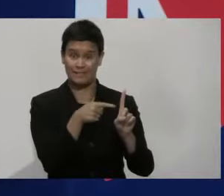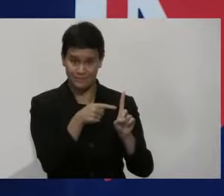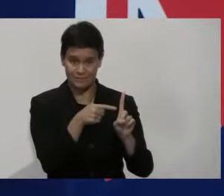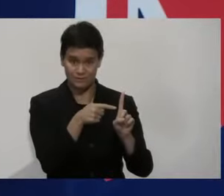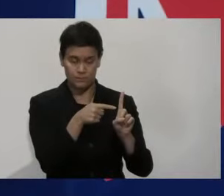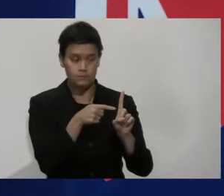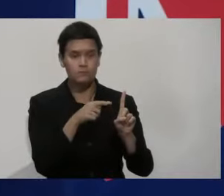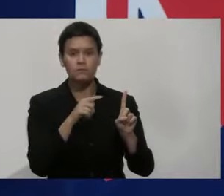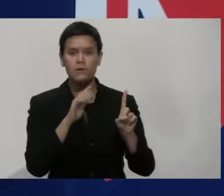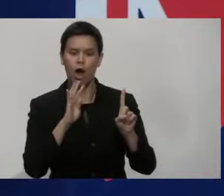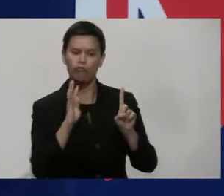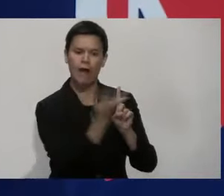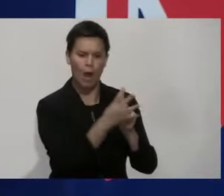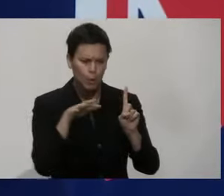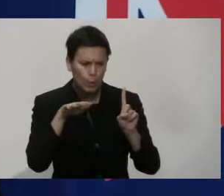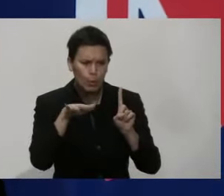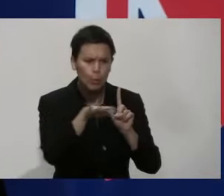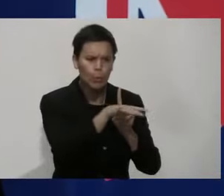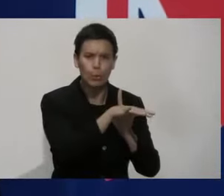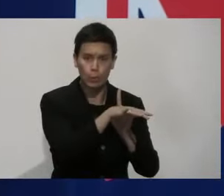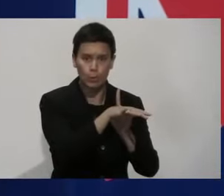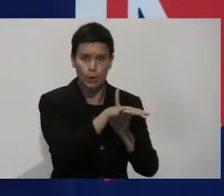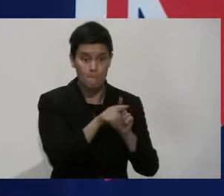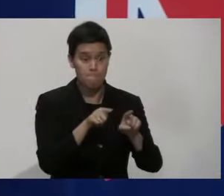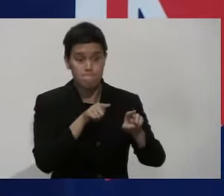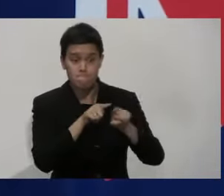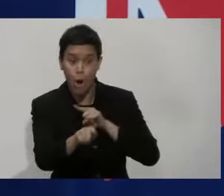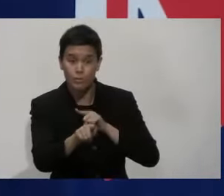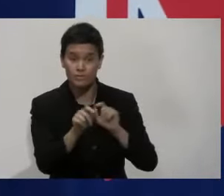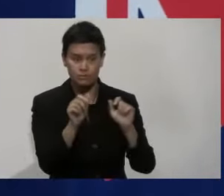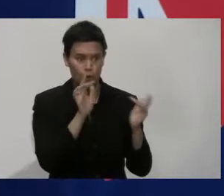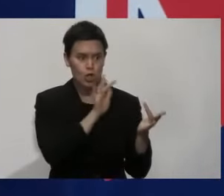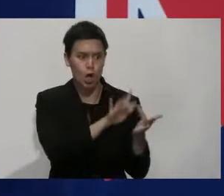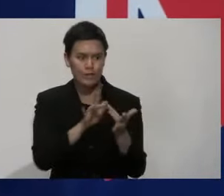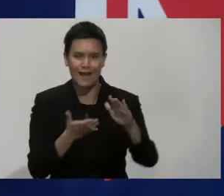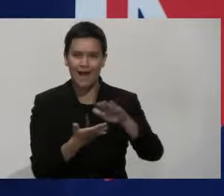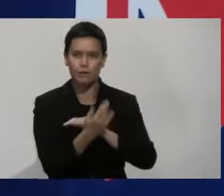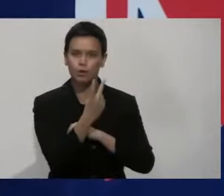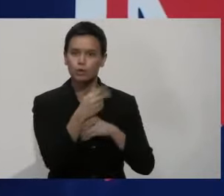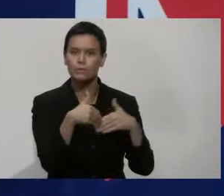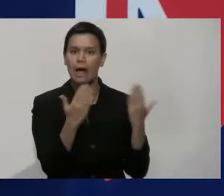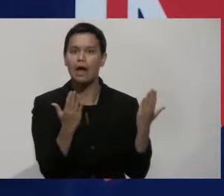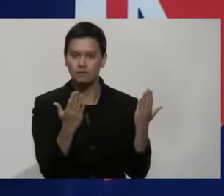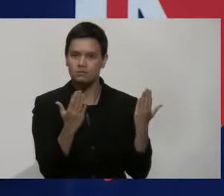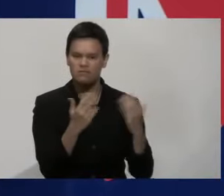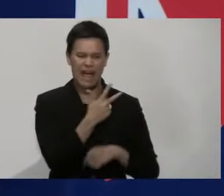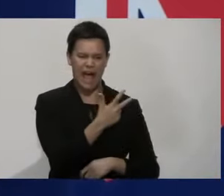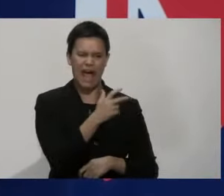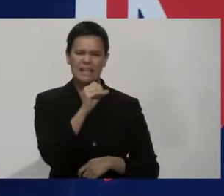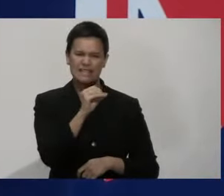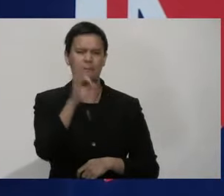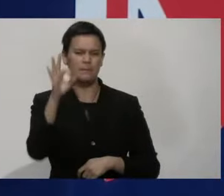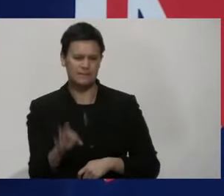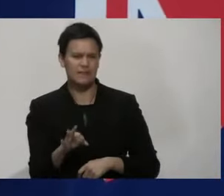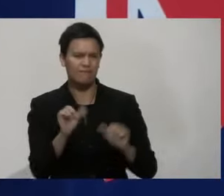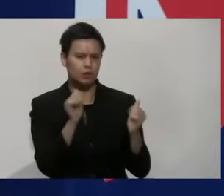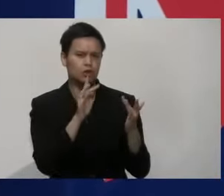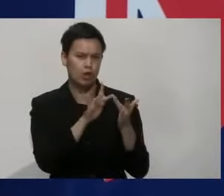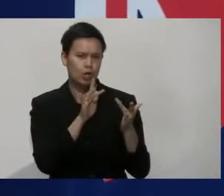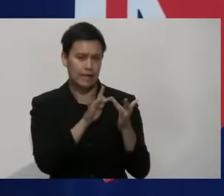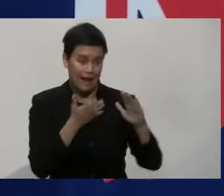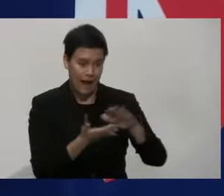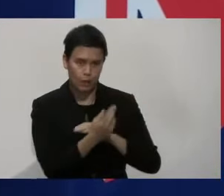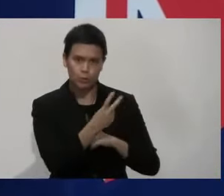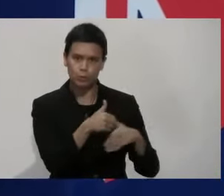reaching 80% of contacts within 48 hours since the 12th of August. That's a sign we are getting ahead